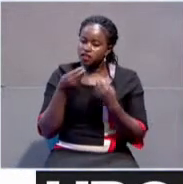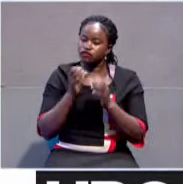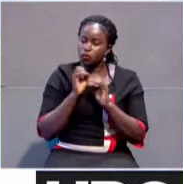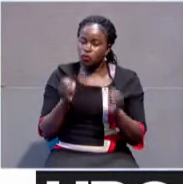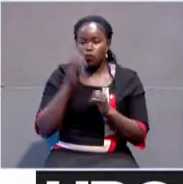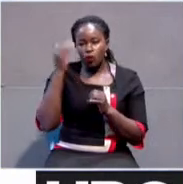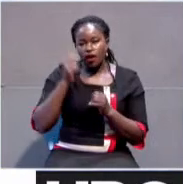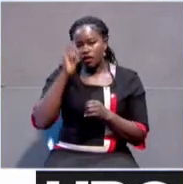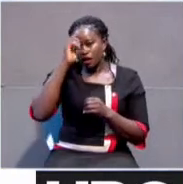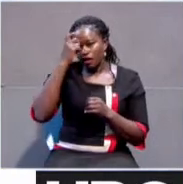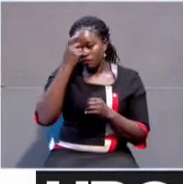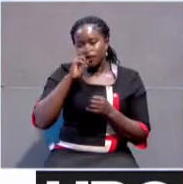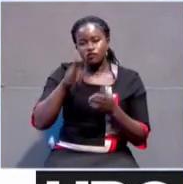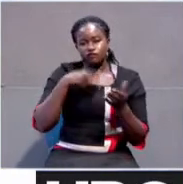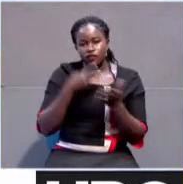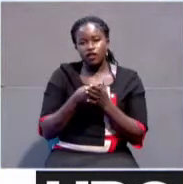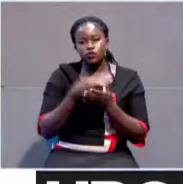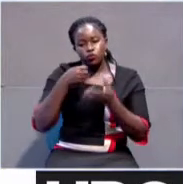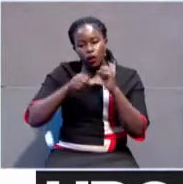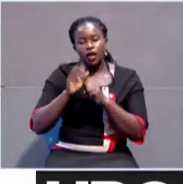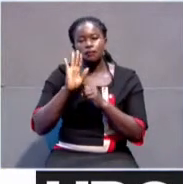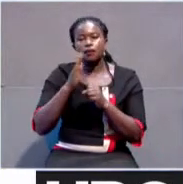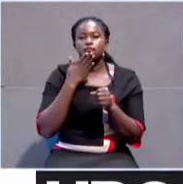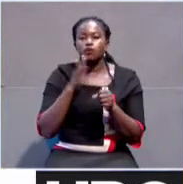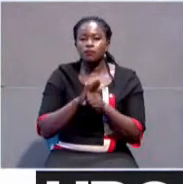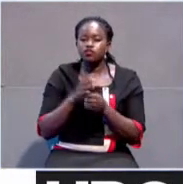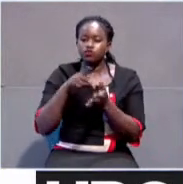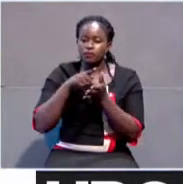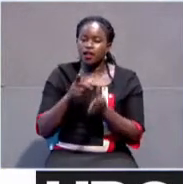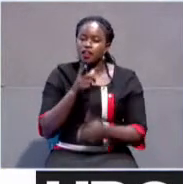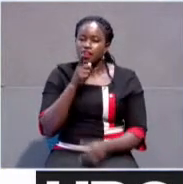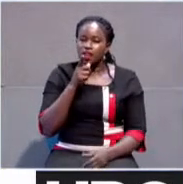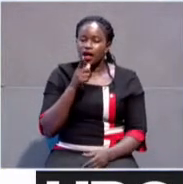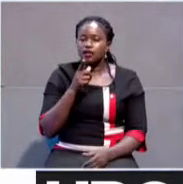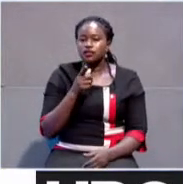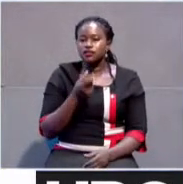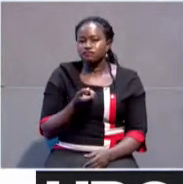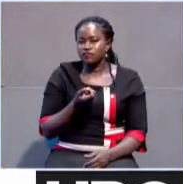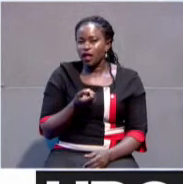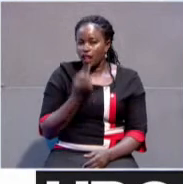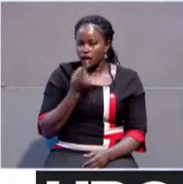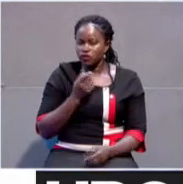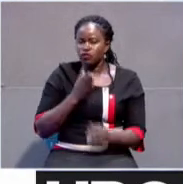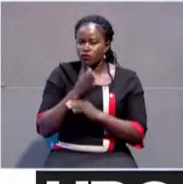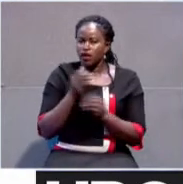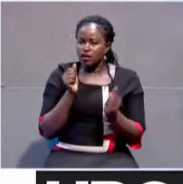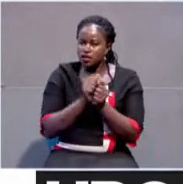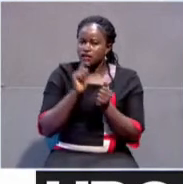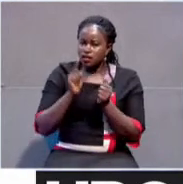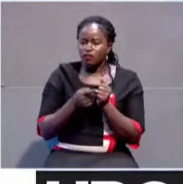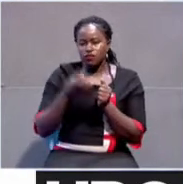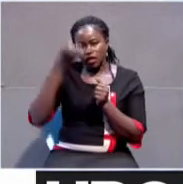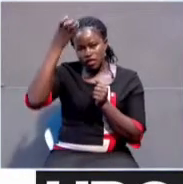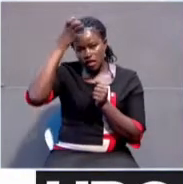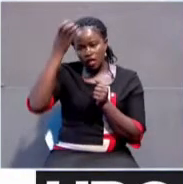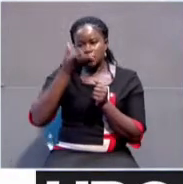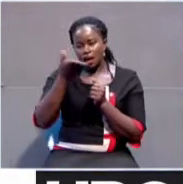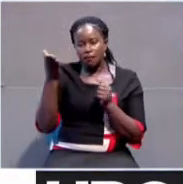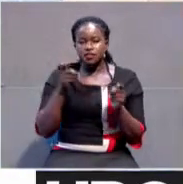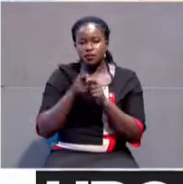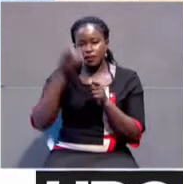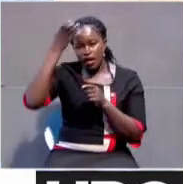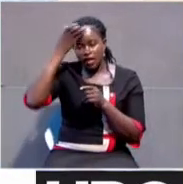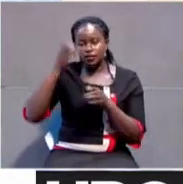the failure of government to fulfill the promise of paying lunch allowances for over 10,000 nurses and nursing